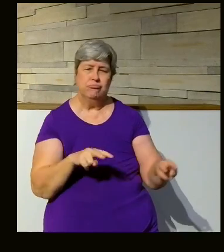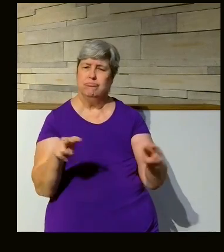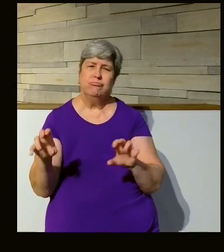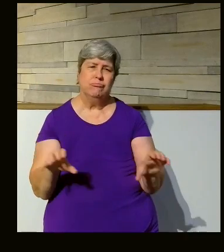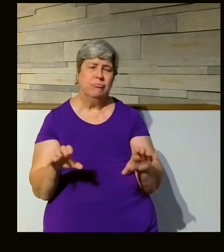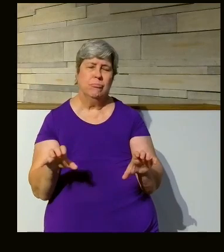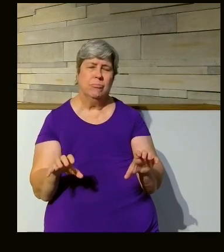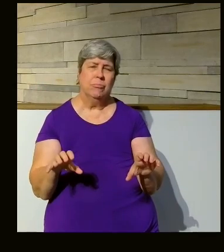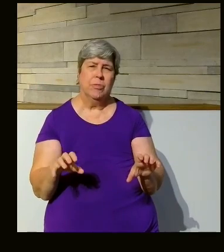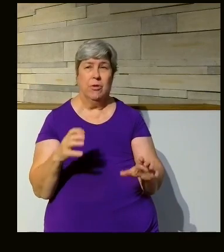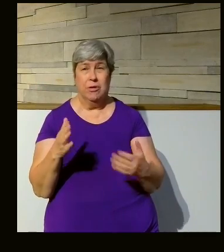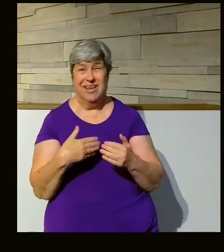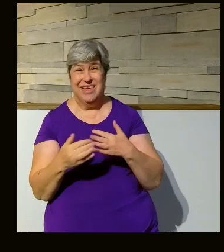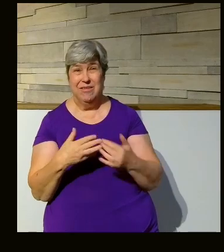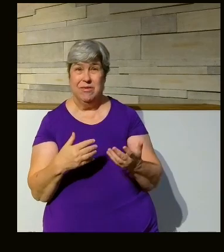or even primarily